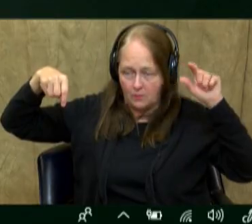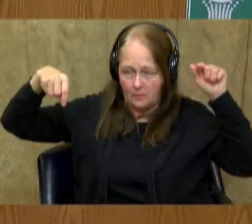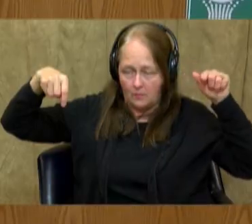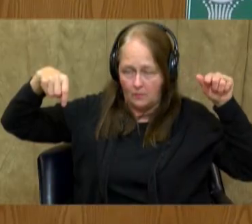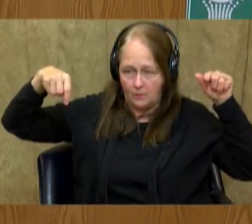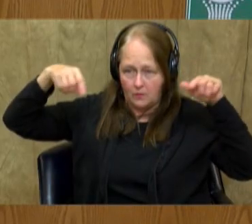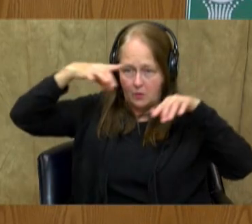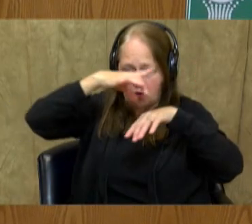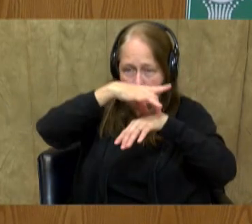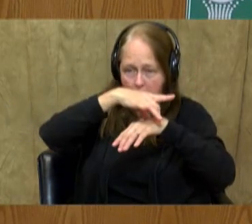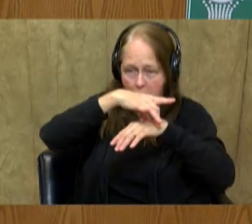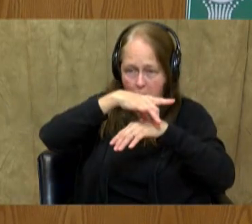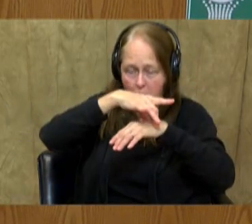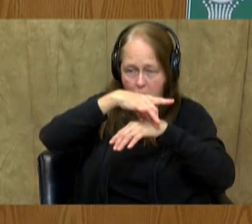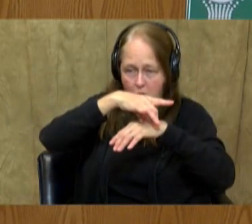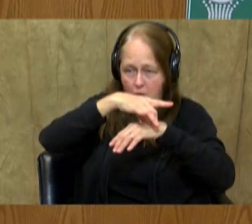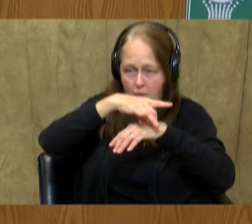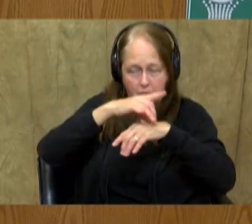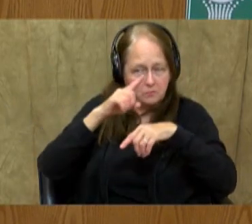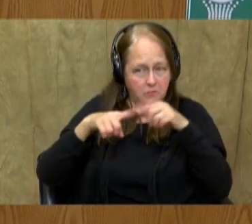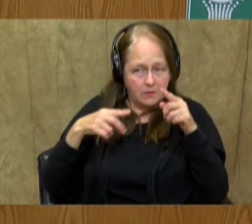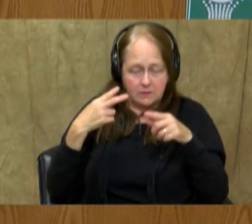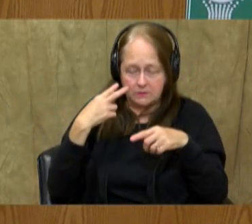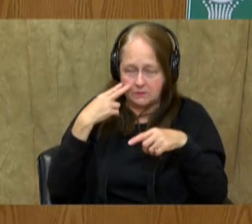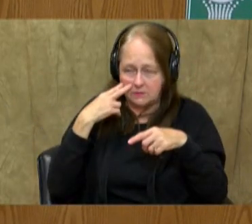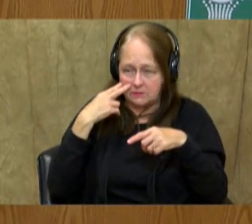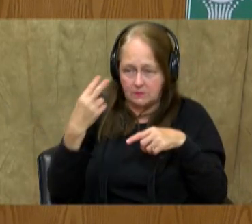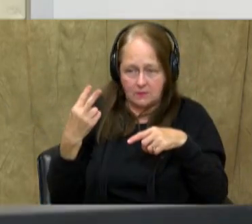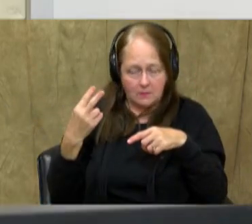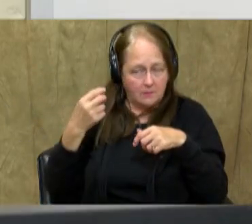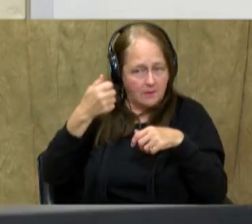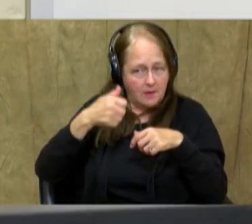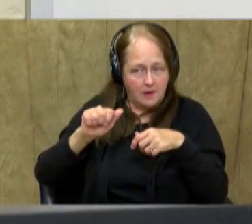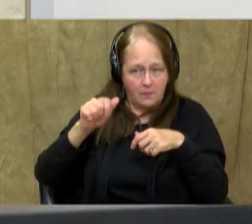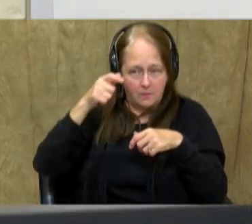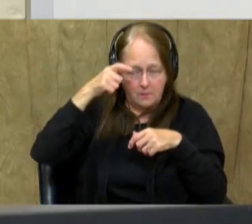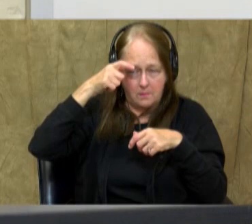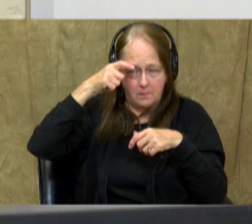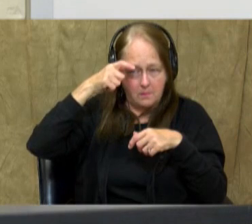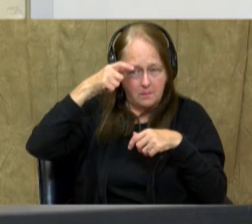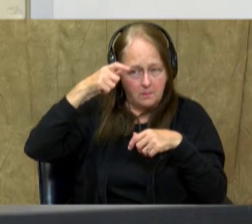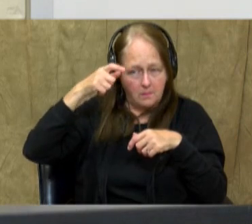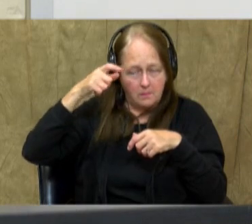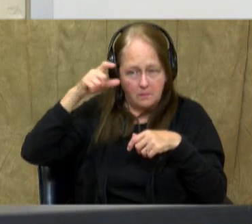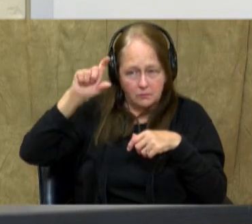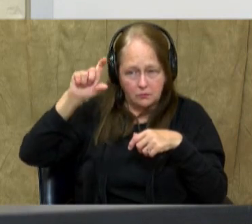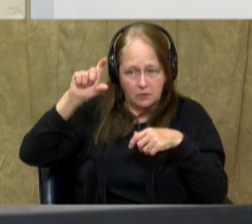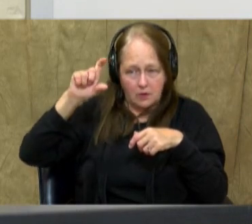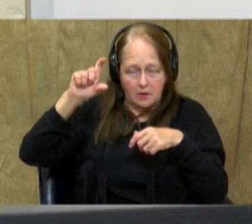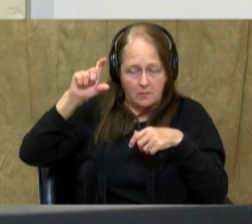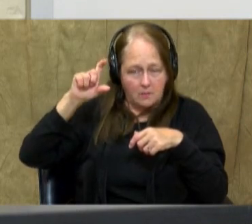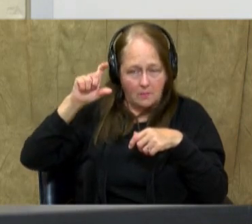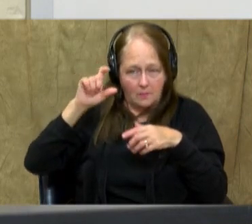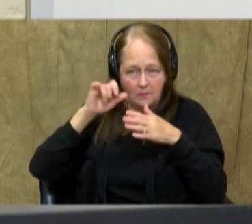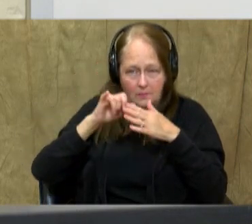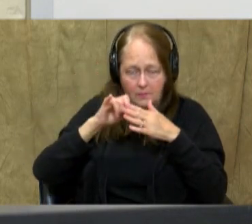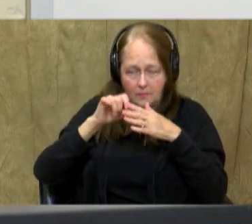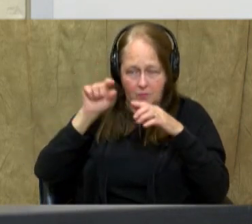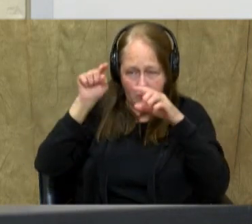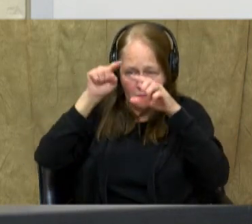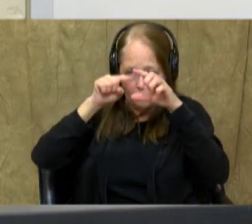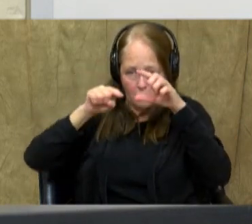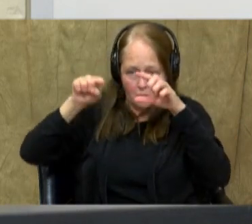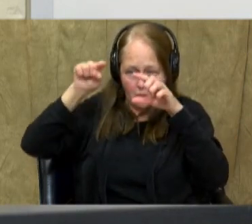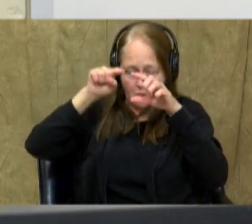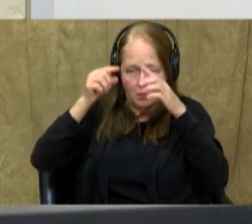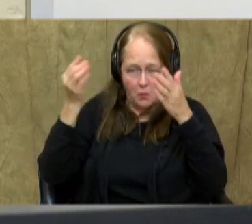from Earth, we would not see any of the lit portion. You can kind of see the moon. You can make out the faint ring